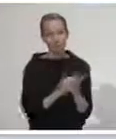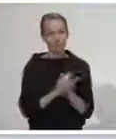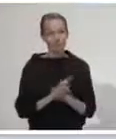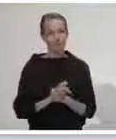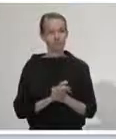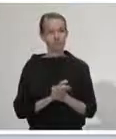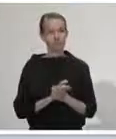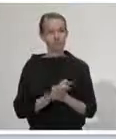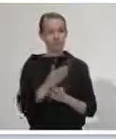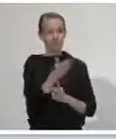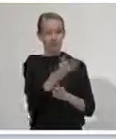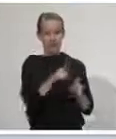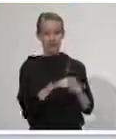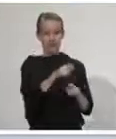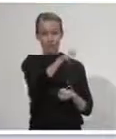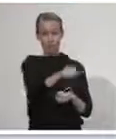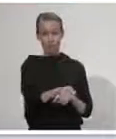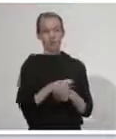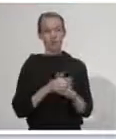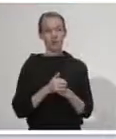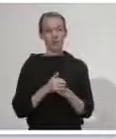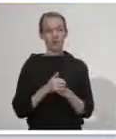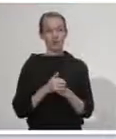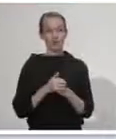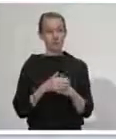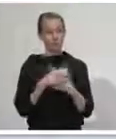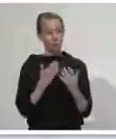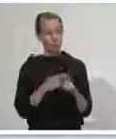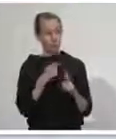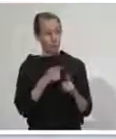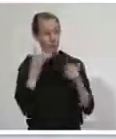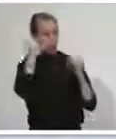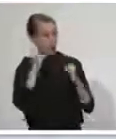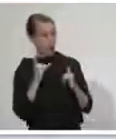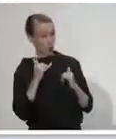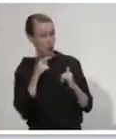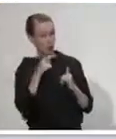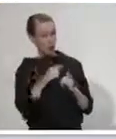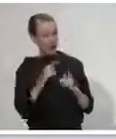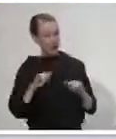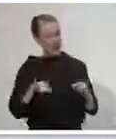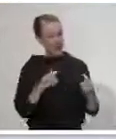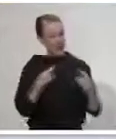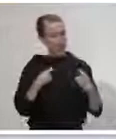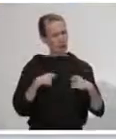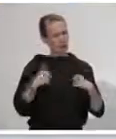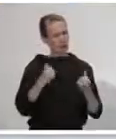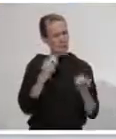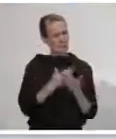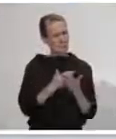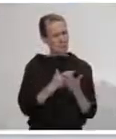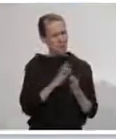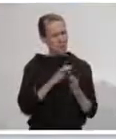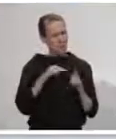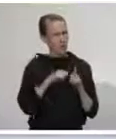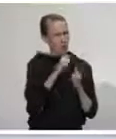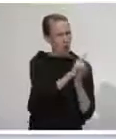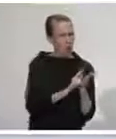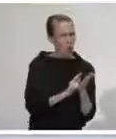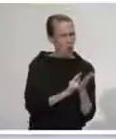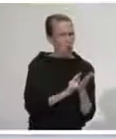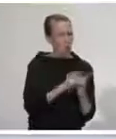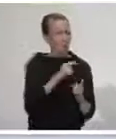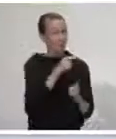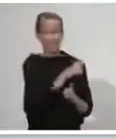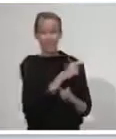all, I guess, the legal basis under which these decisions are being made? I think reading the judgment, it suggests that actually it was the sense that it